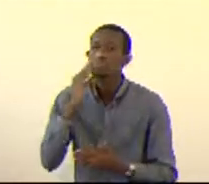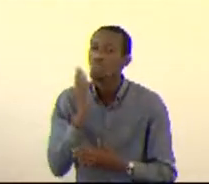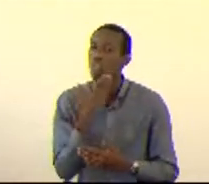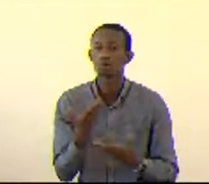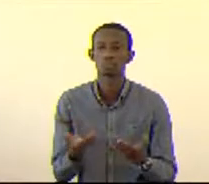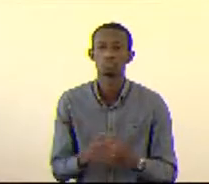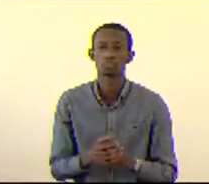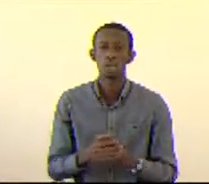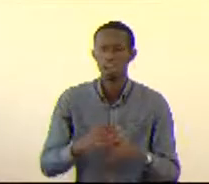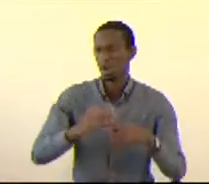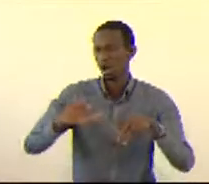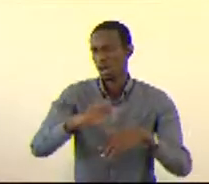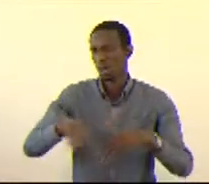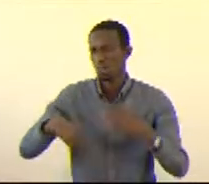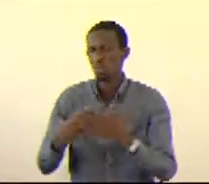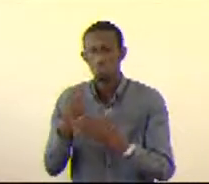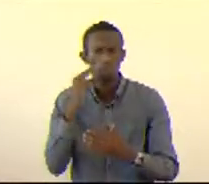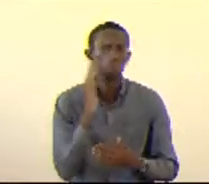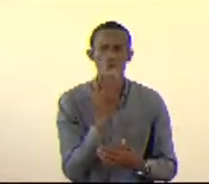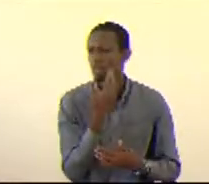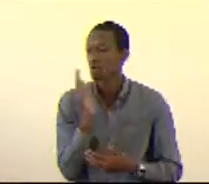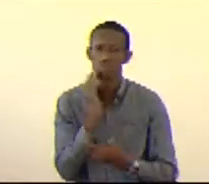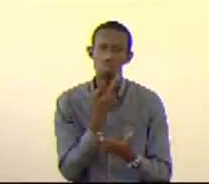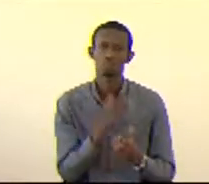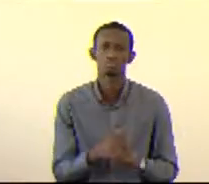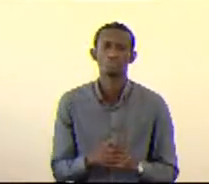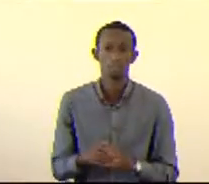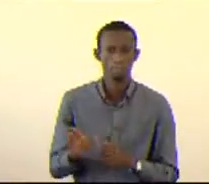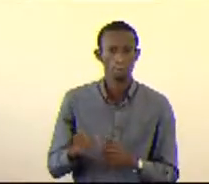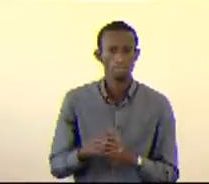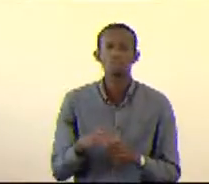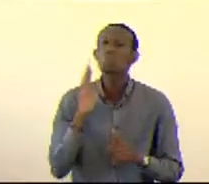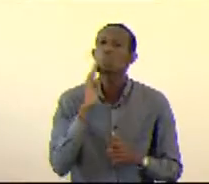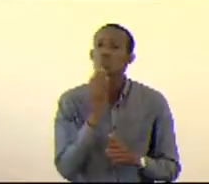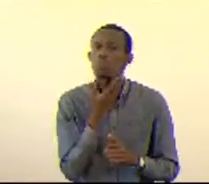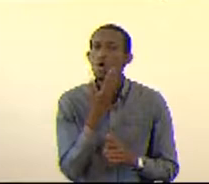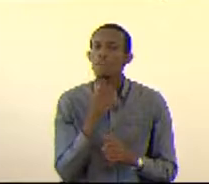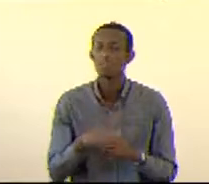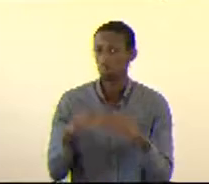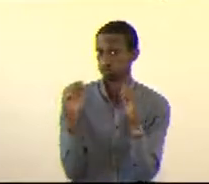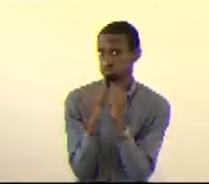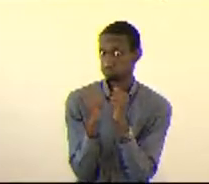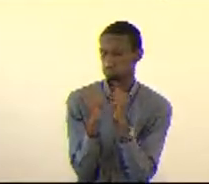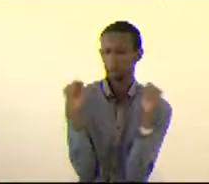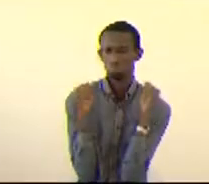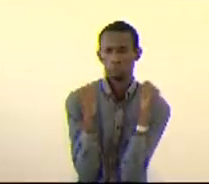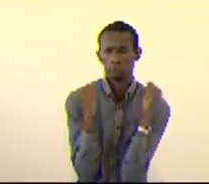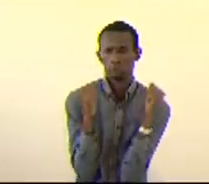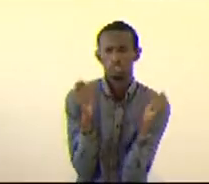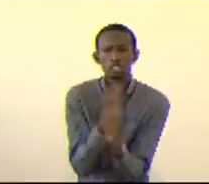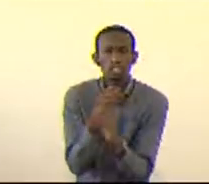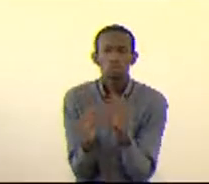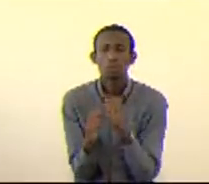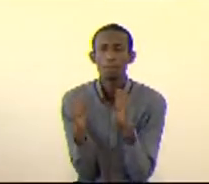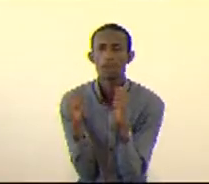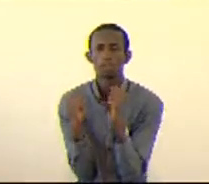states. Solid state, which is ice, then the liquid state, like the one that we drink.